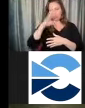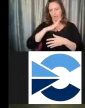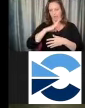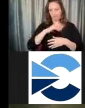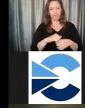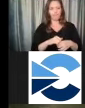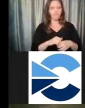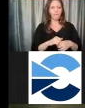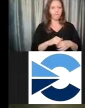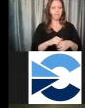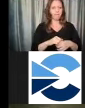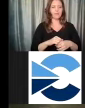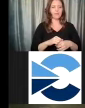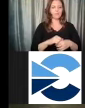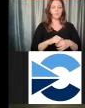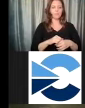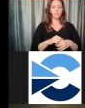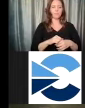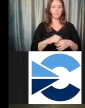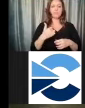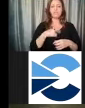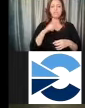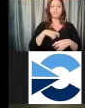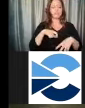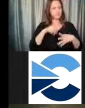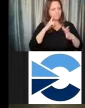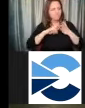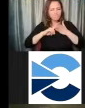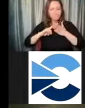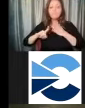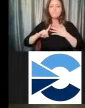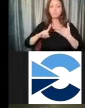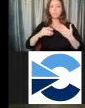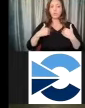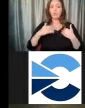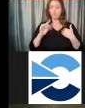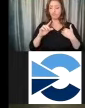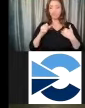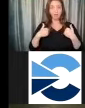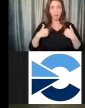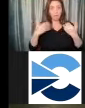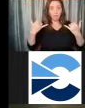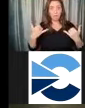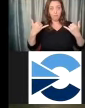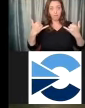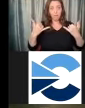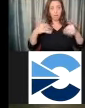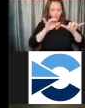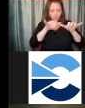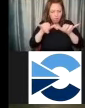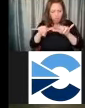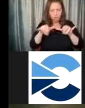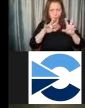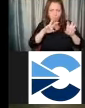So we needed to examine if there were existing tools, measurement tools that had